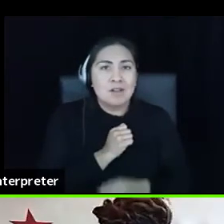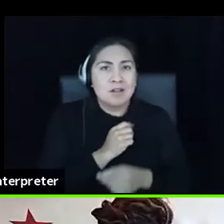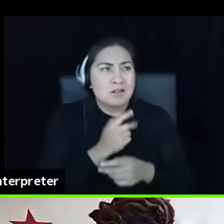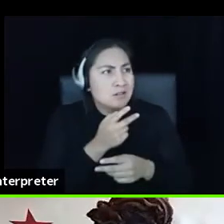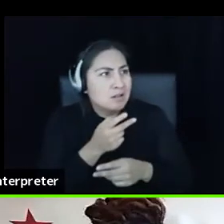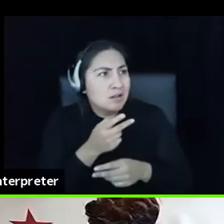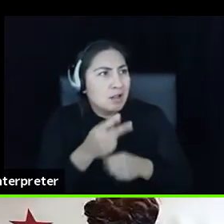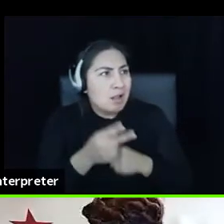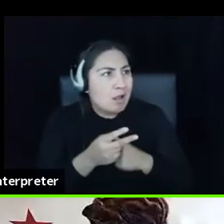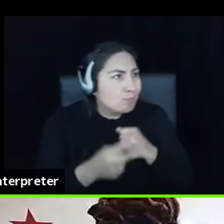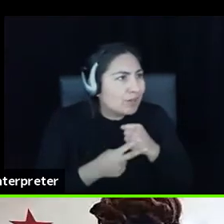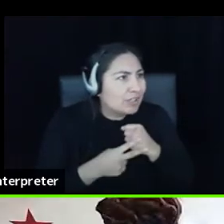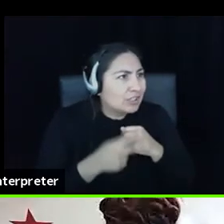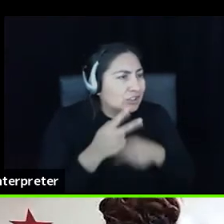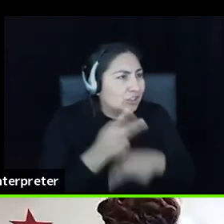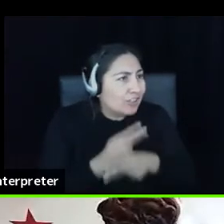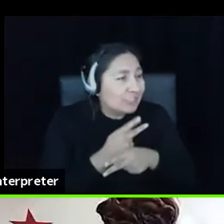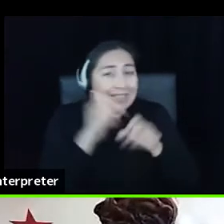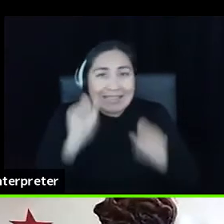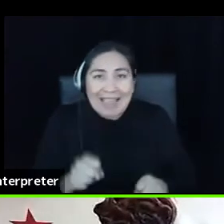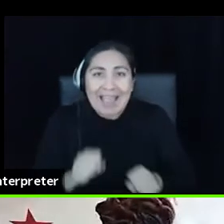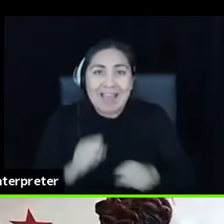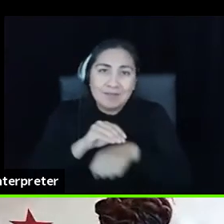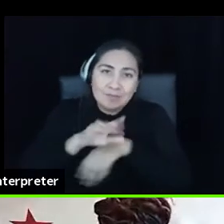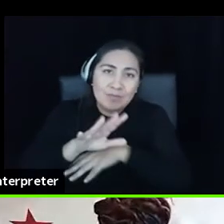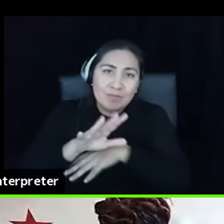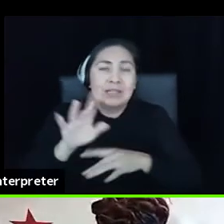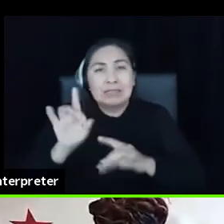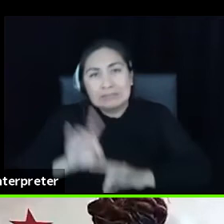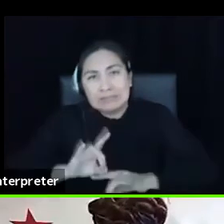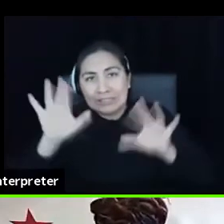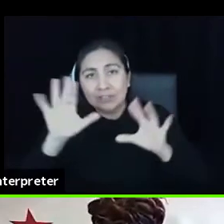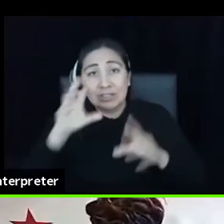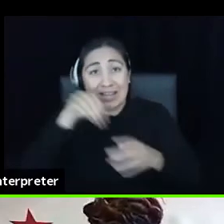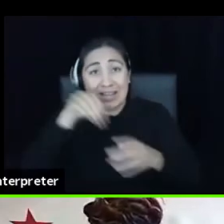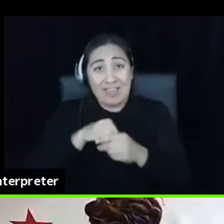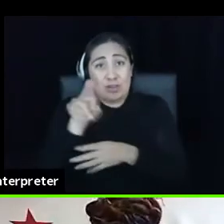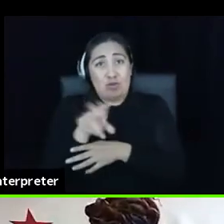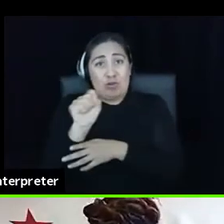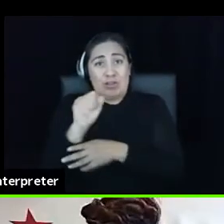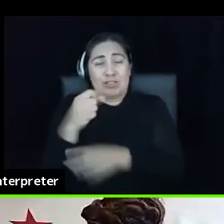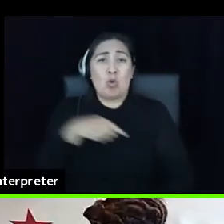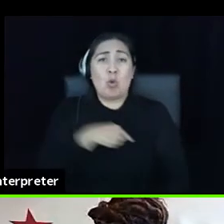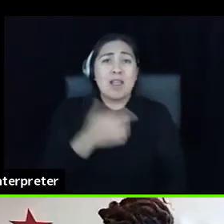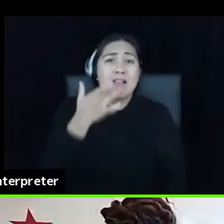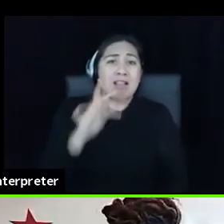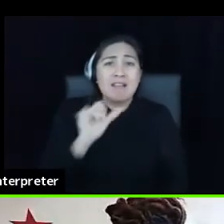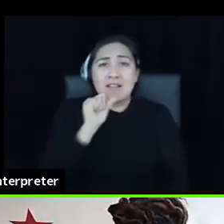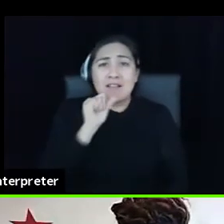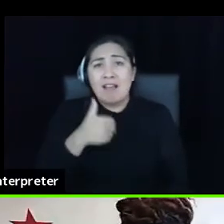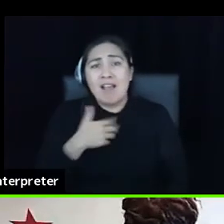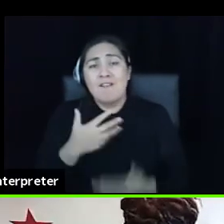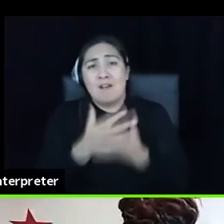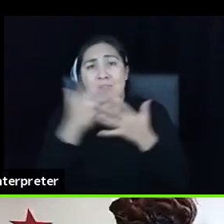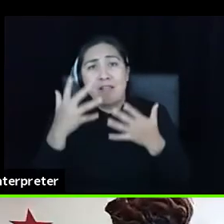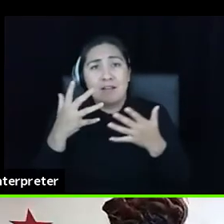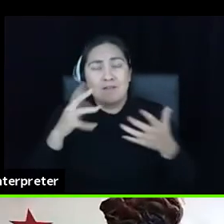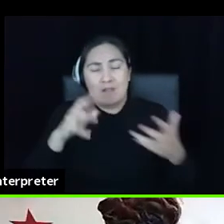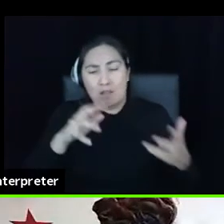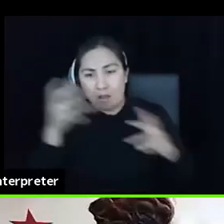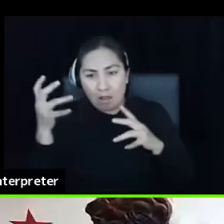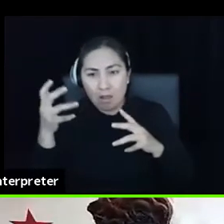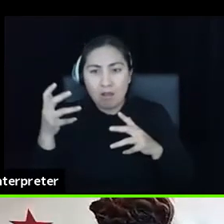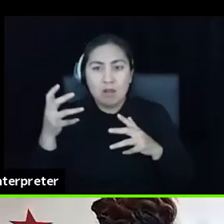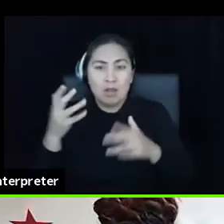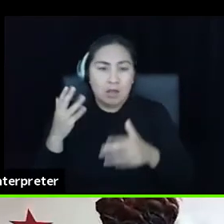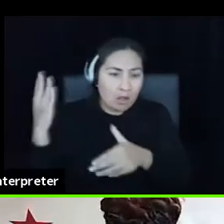have disastrous consequences. In the United States, we are lucky not to have many disruptions to our food and grocery supply, and